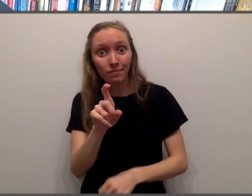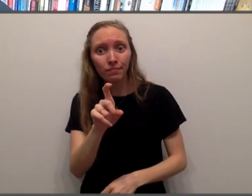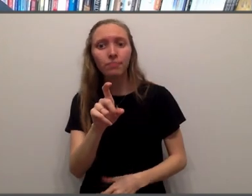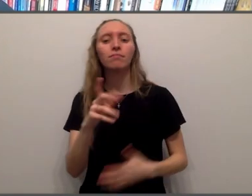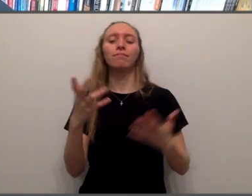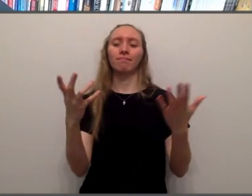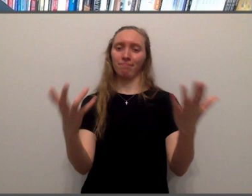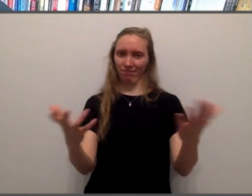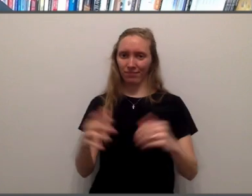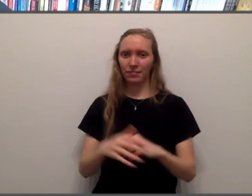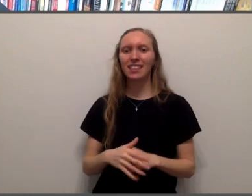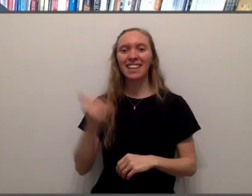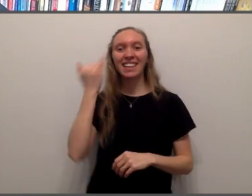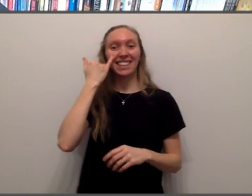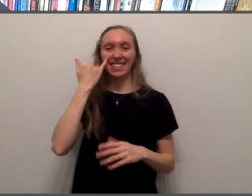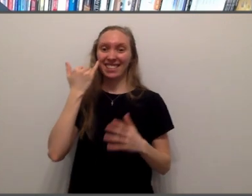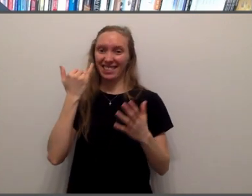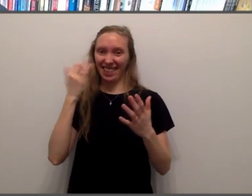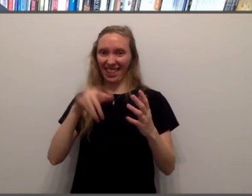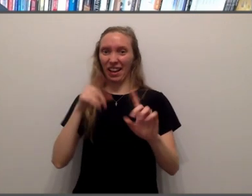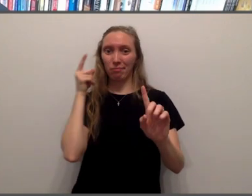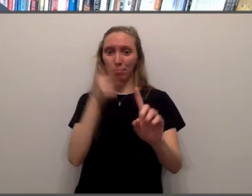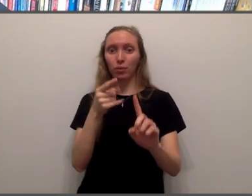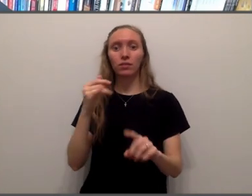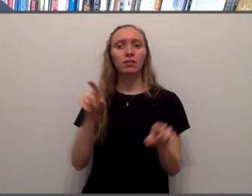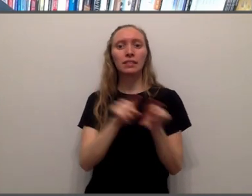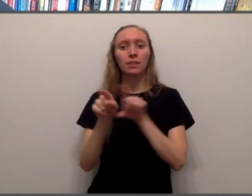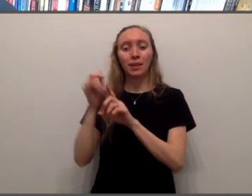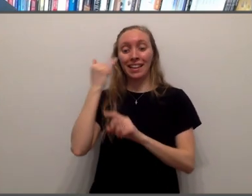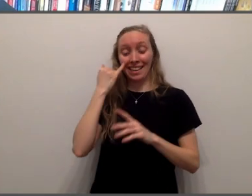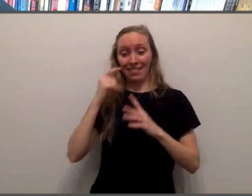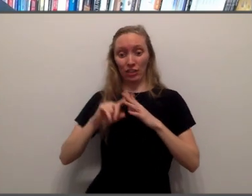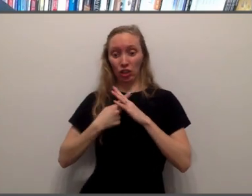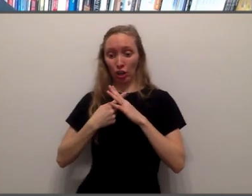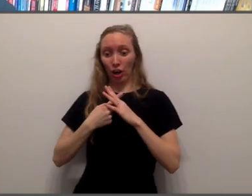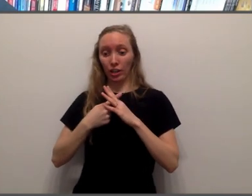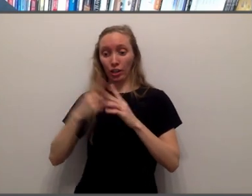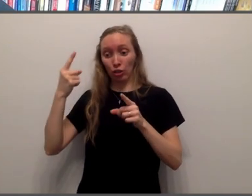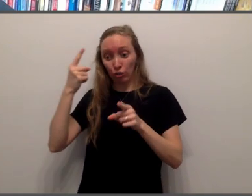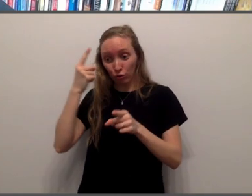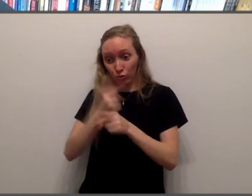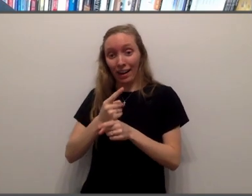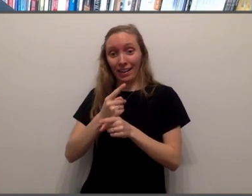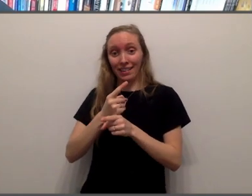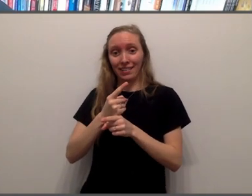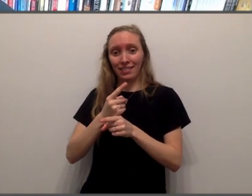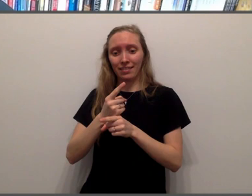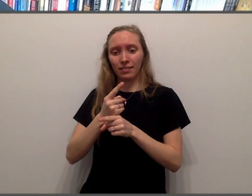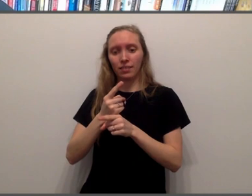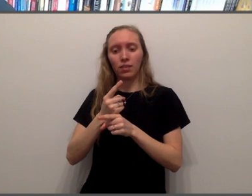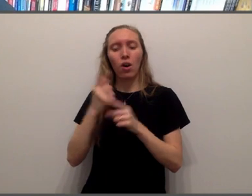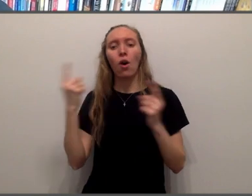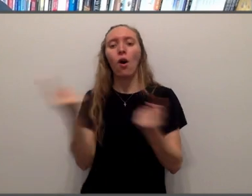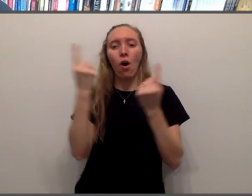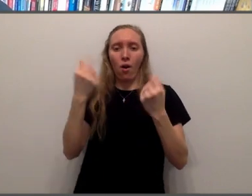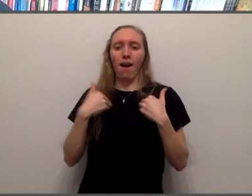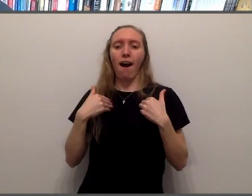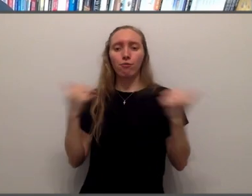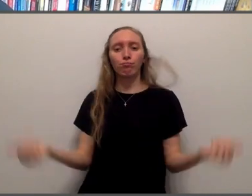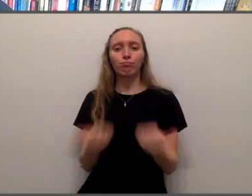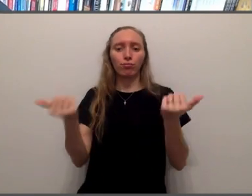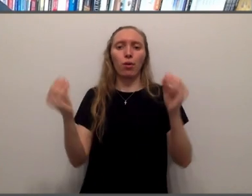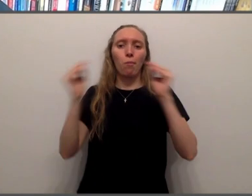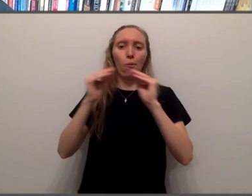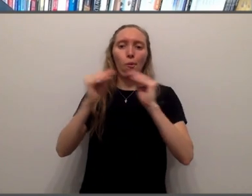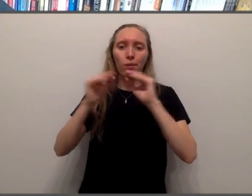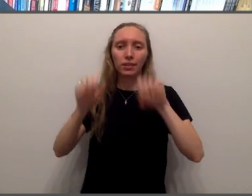Jesus is saying when he's talking about setting the table for inviting people to this grand feast. So there's many reasons why I